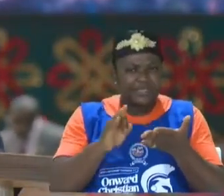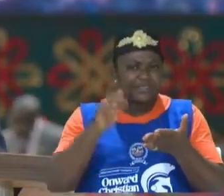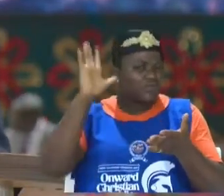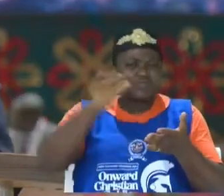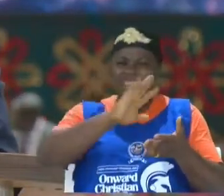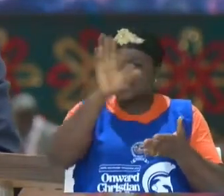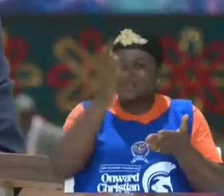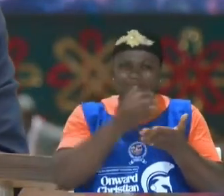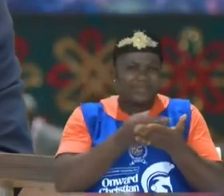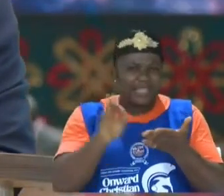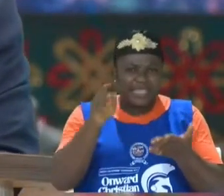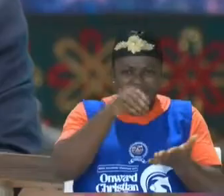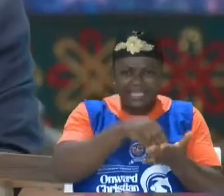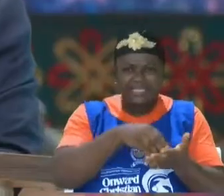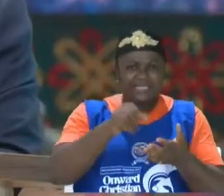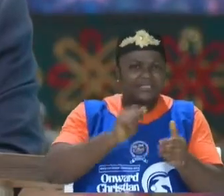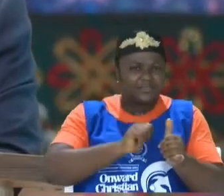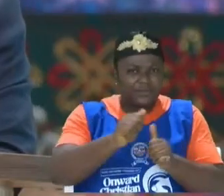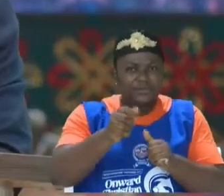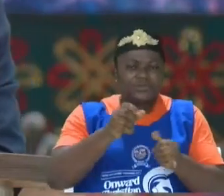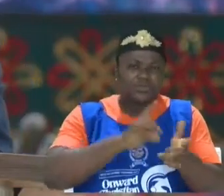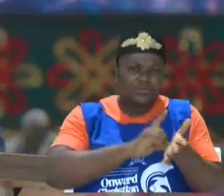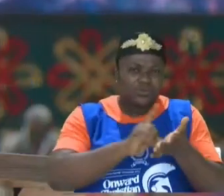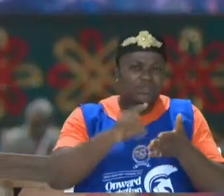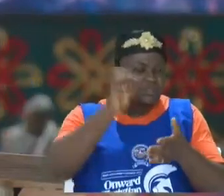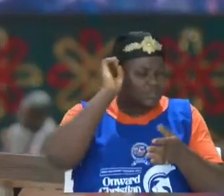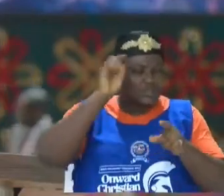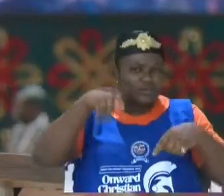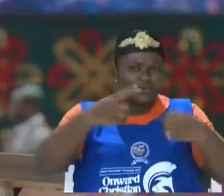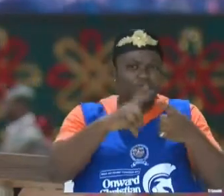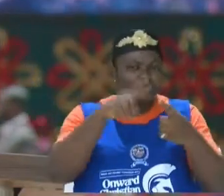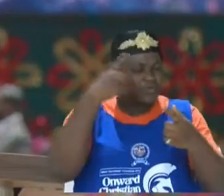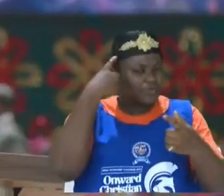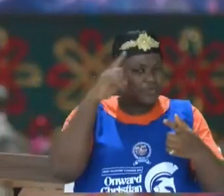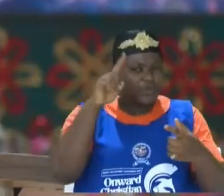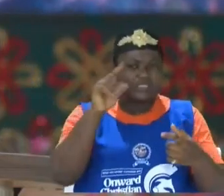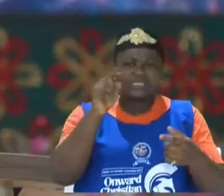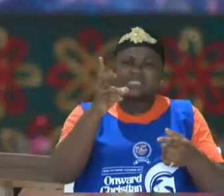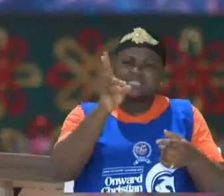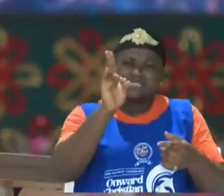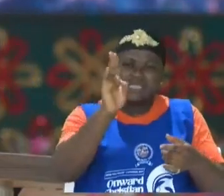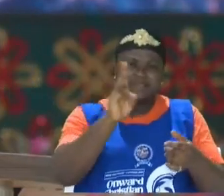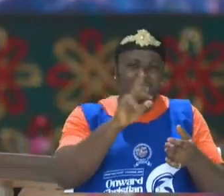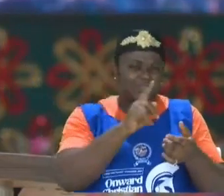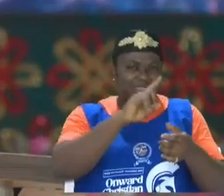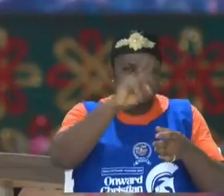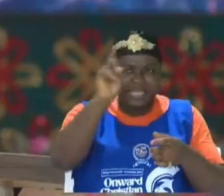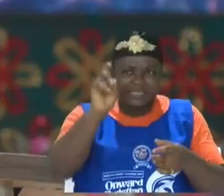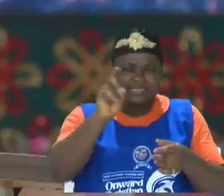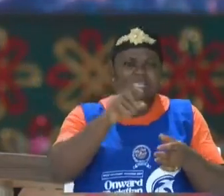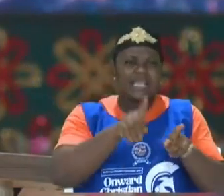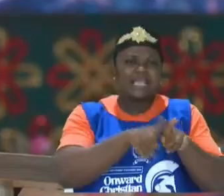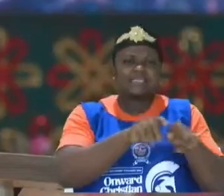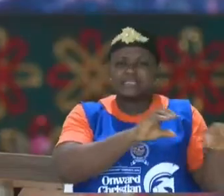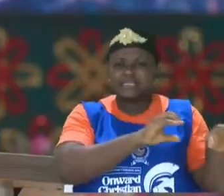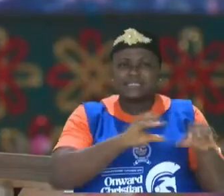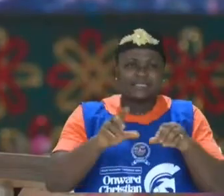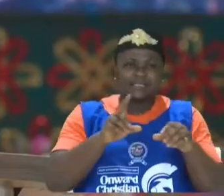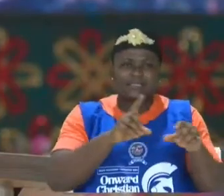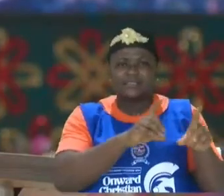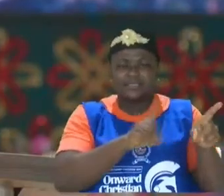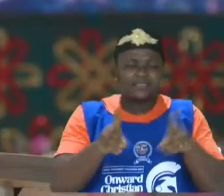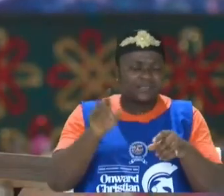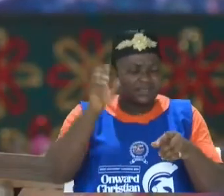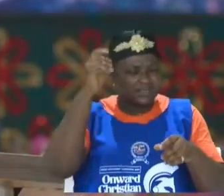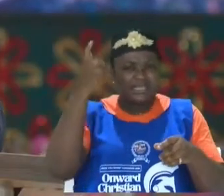week, she went for the 7th test, and as she took the 7th test, she passed after